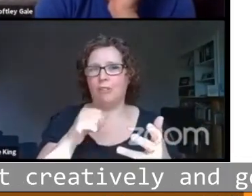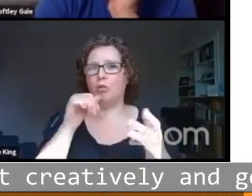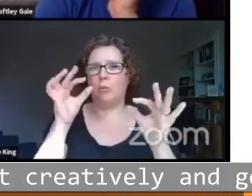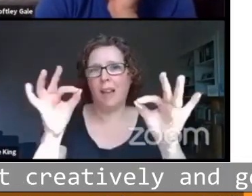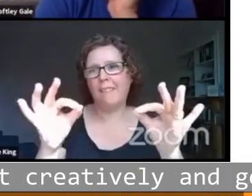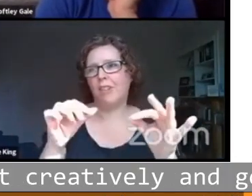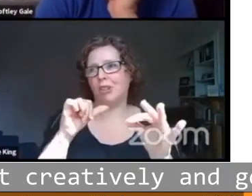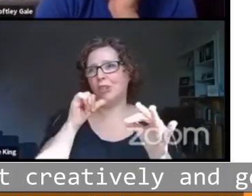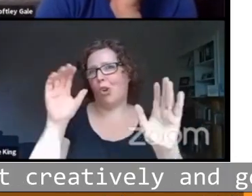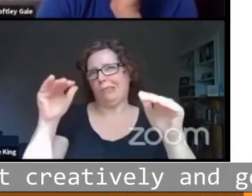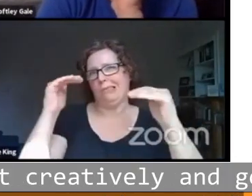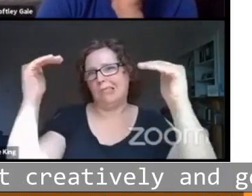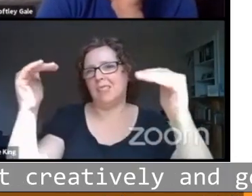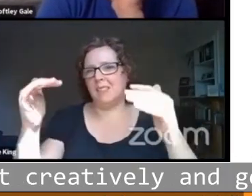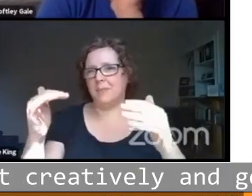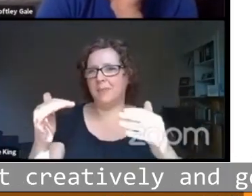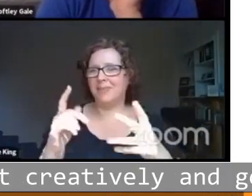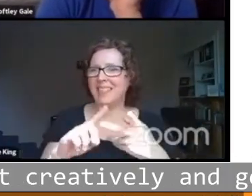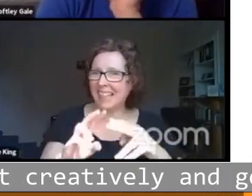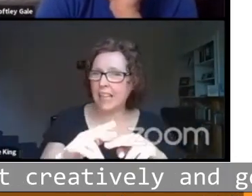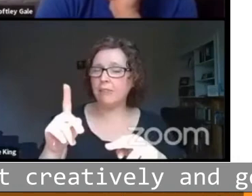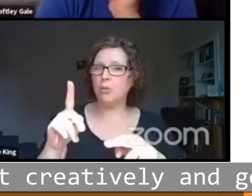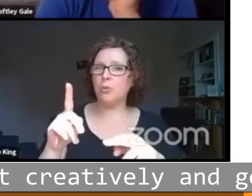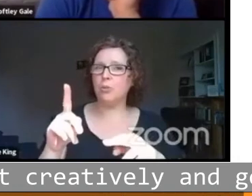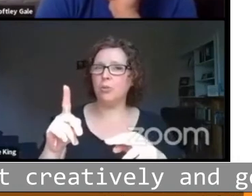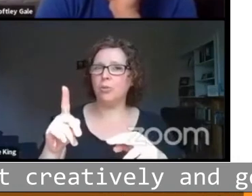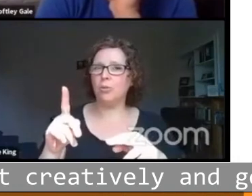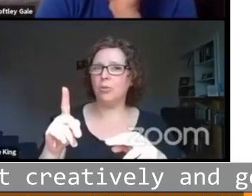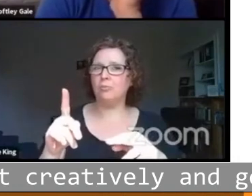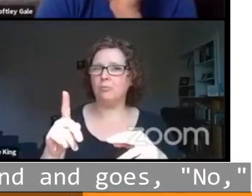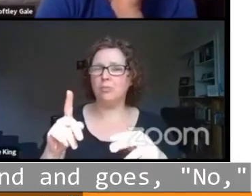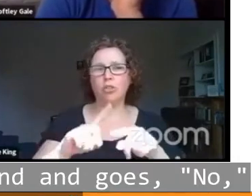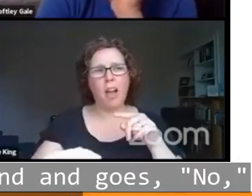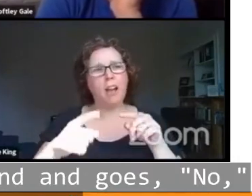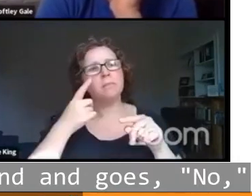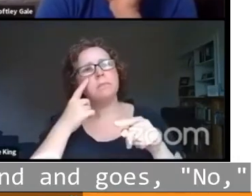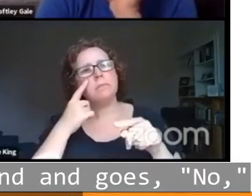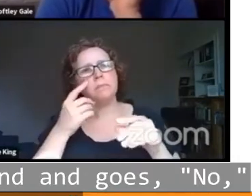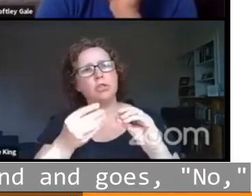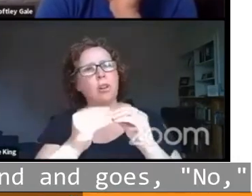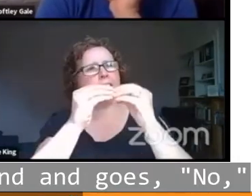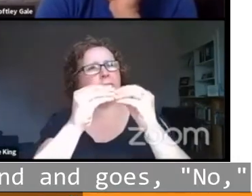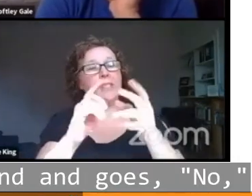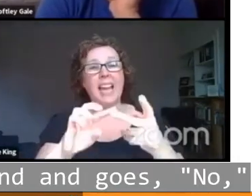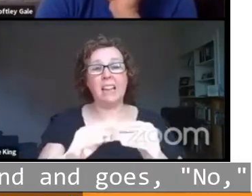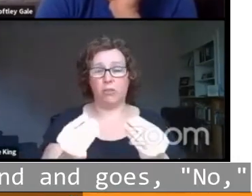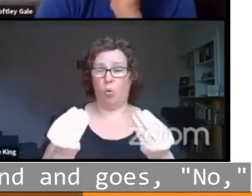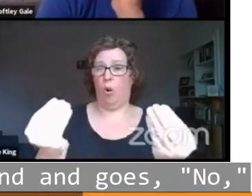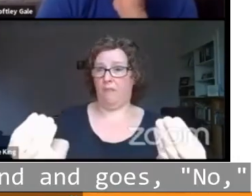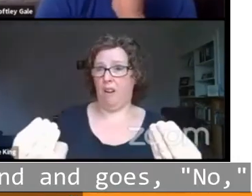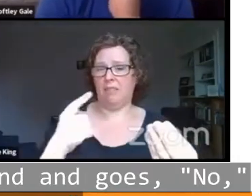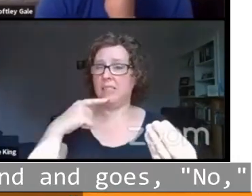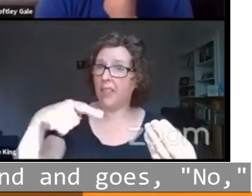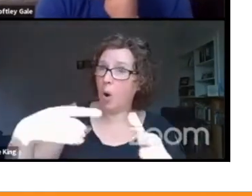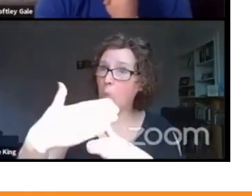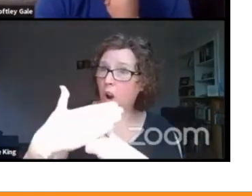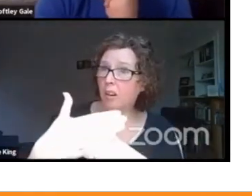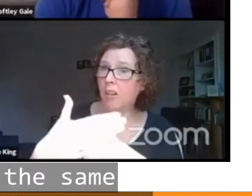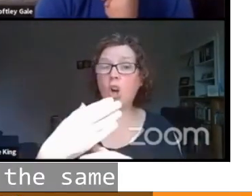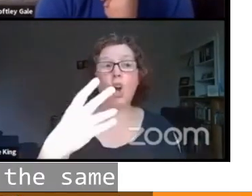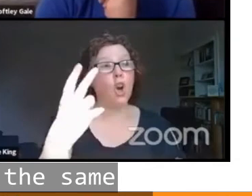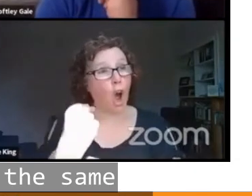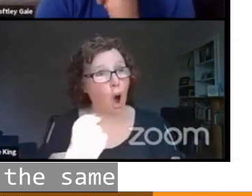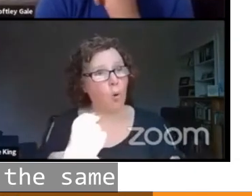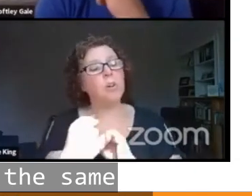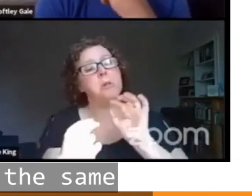it creatively and go, look, let's try this. Does this work? If everybody turns around and goes, no, you go, great. And I